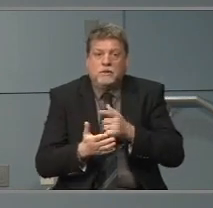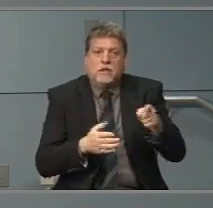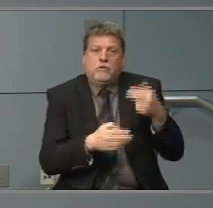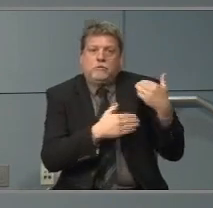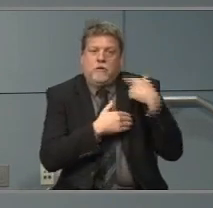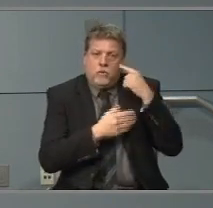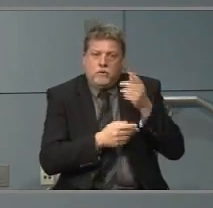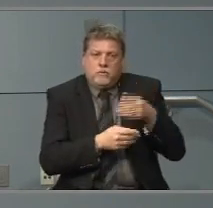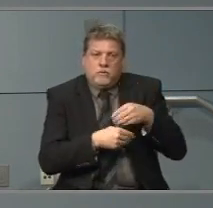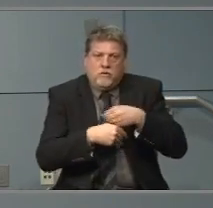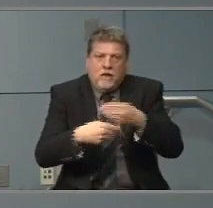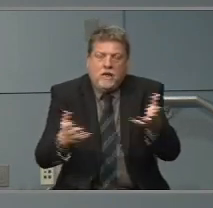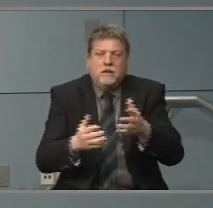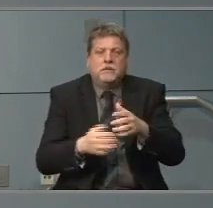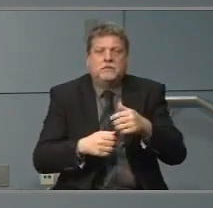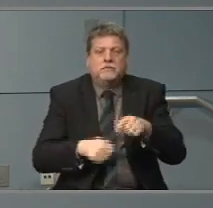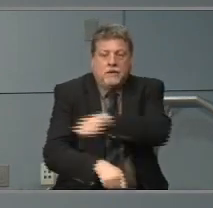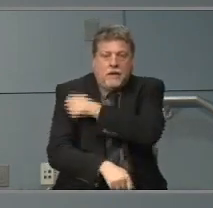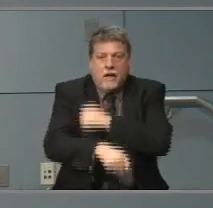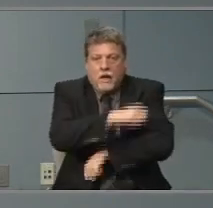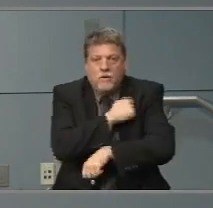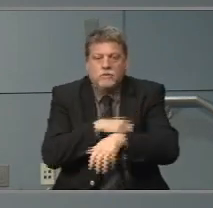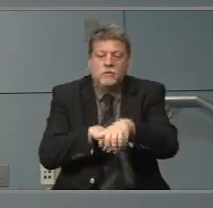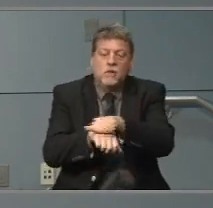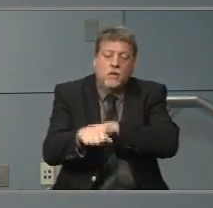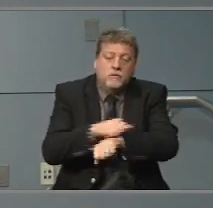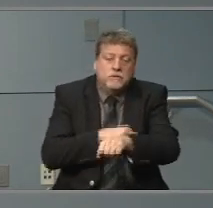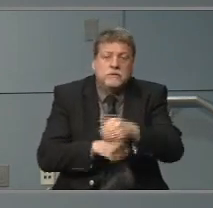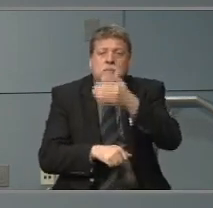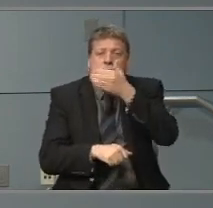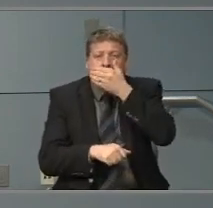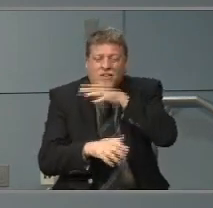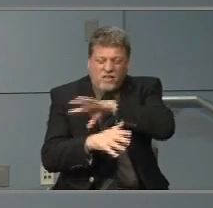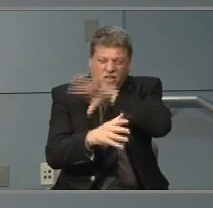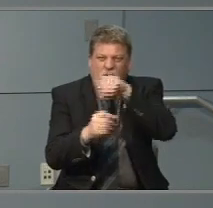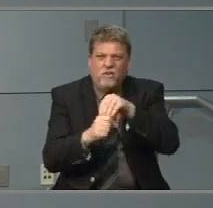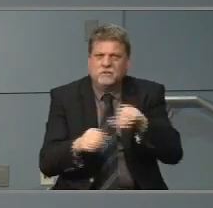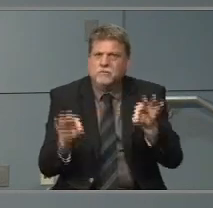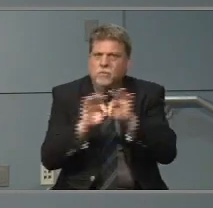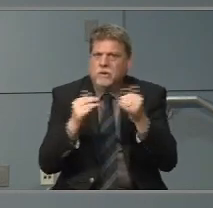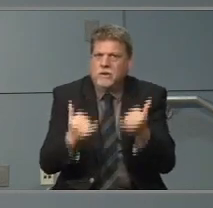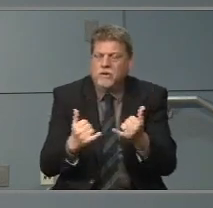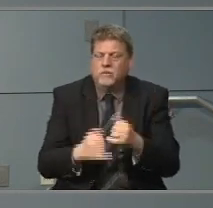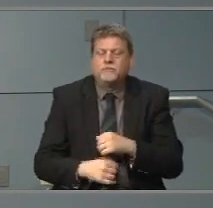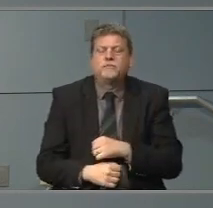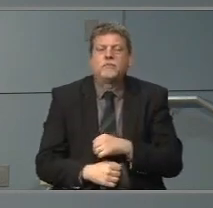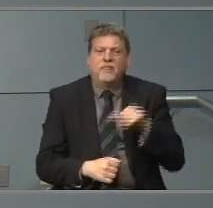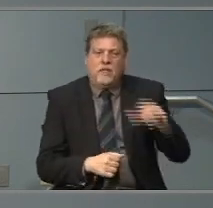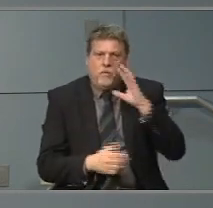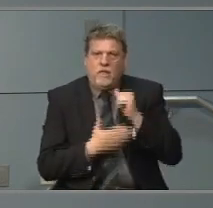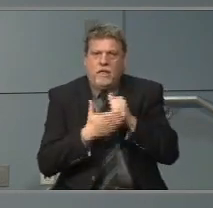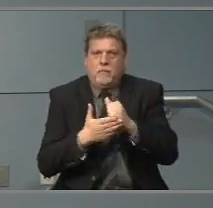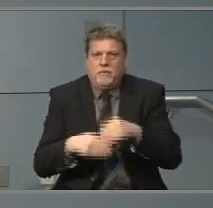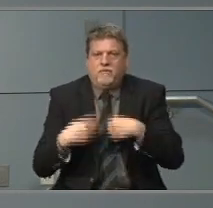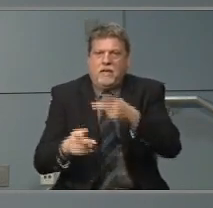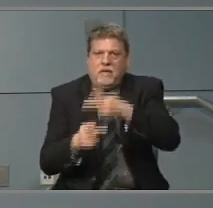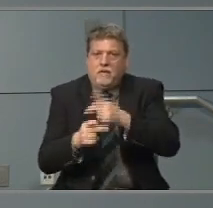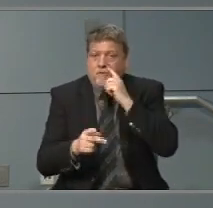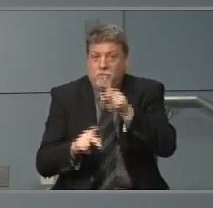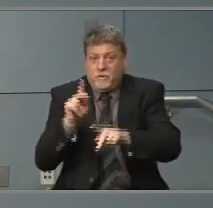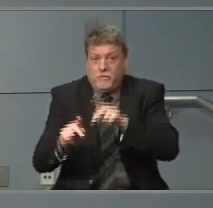as they care for those who have more serious medical needs. Today, we also sent a letter to every doctor